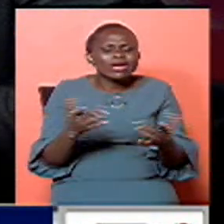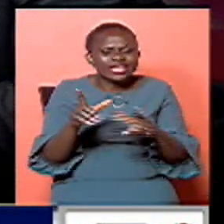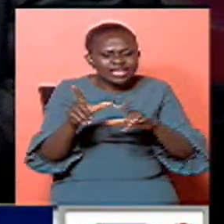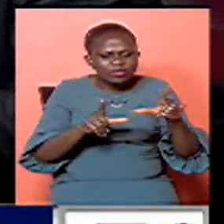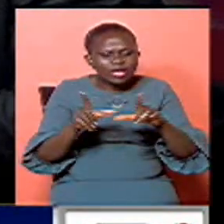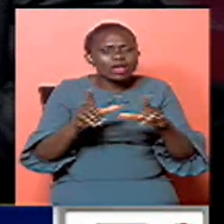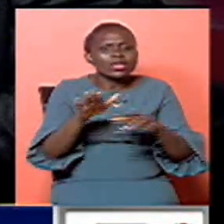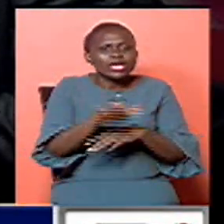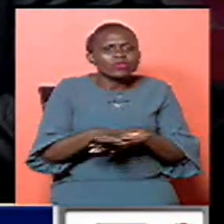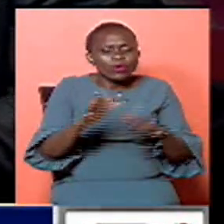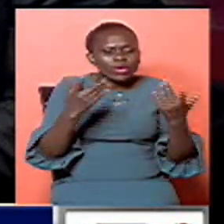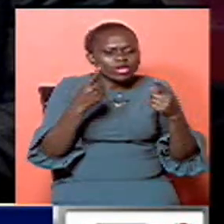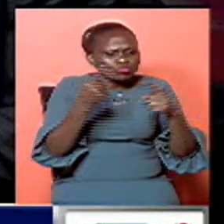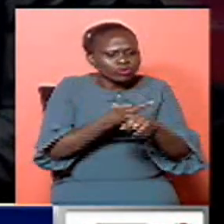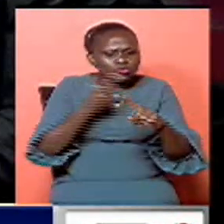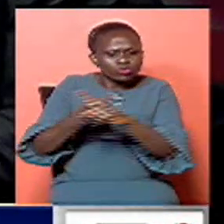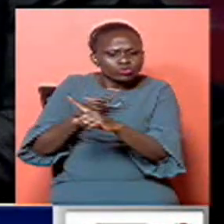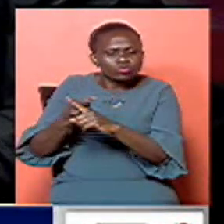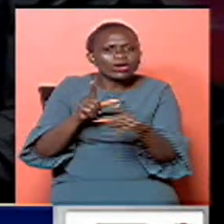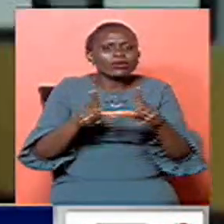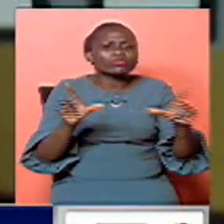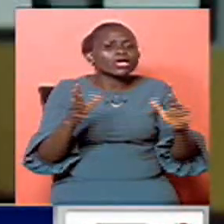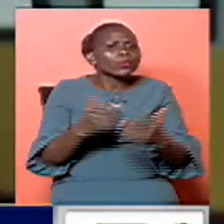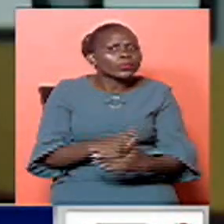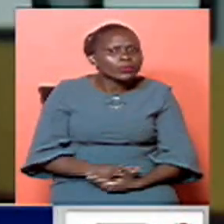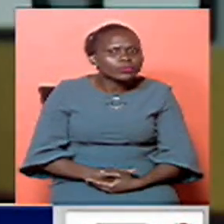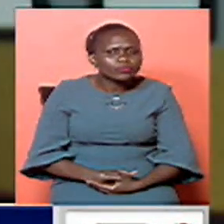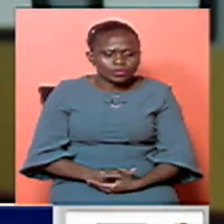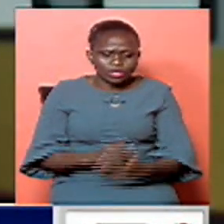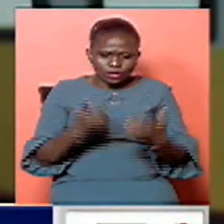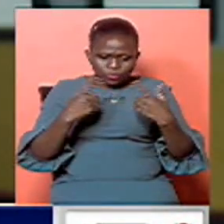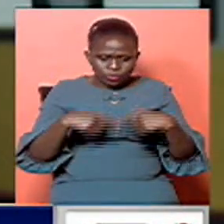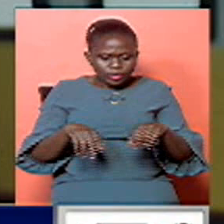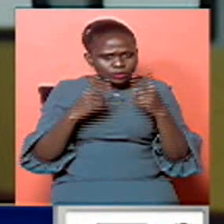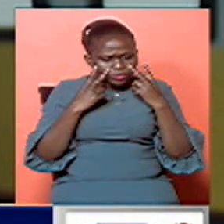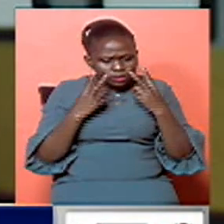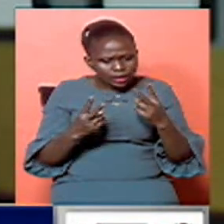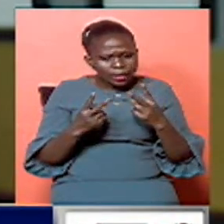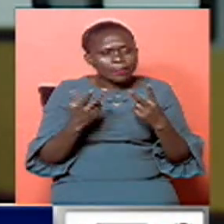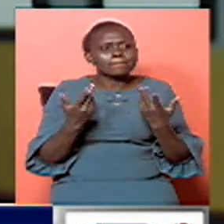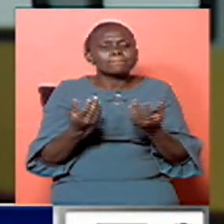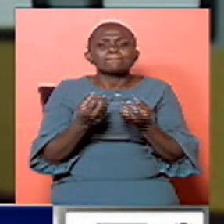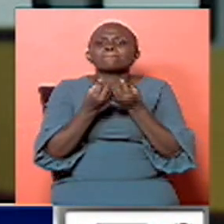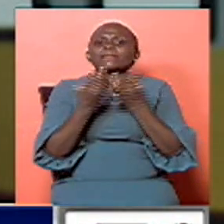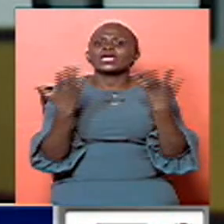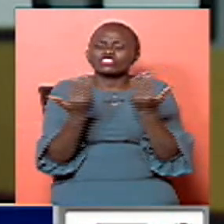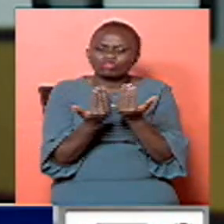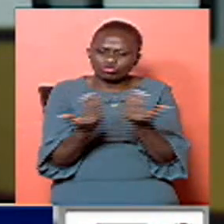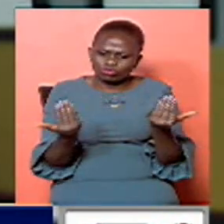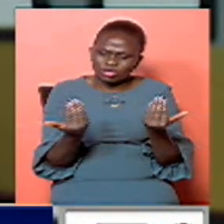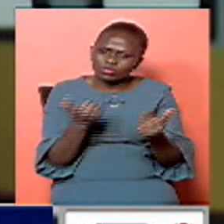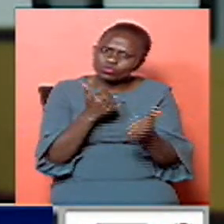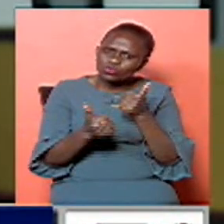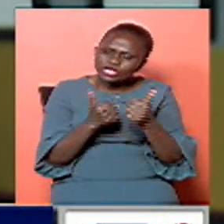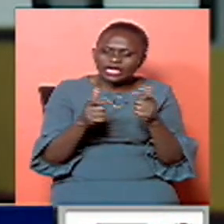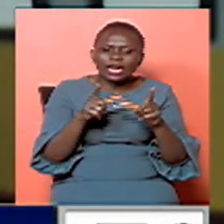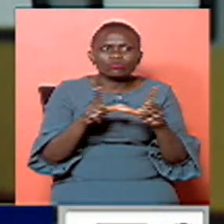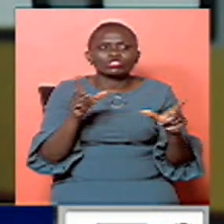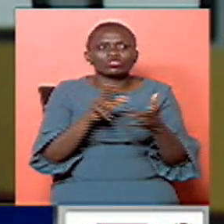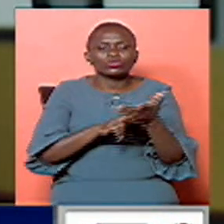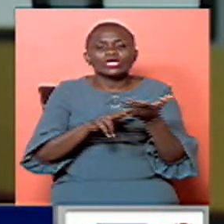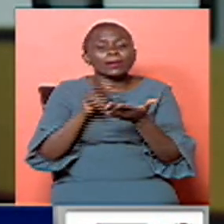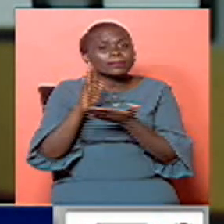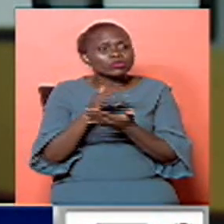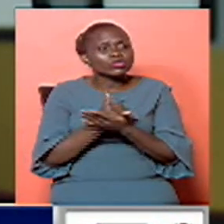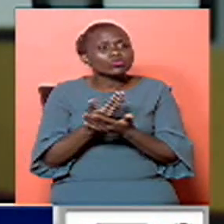area where they use several languages? As I said earlier, you are looking here at the majority of the children, what language, because we have some